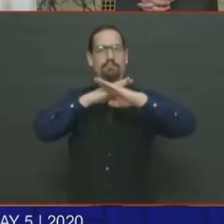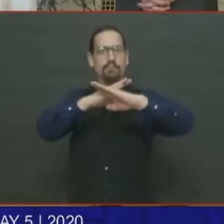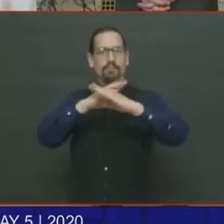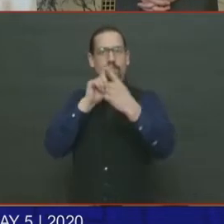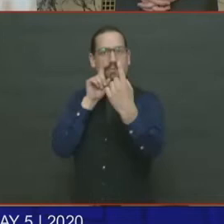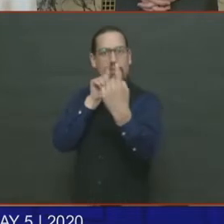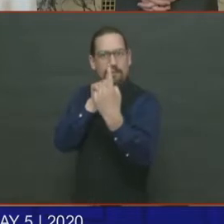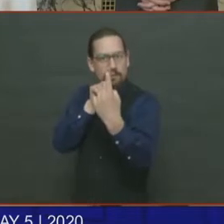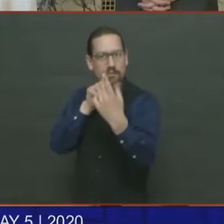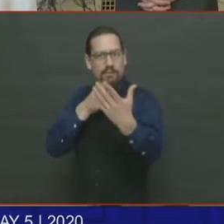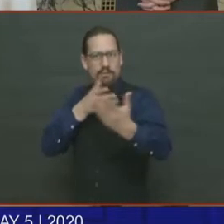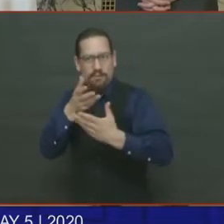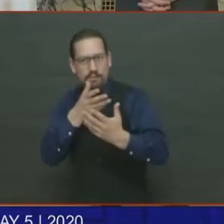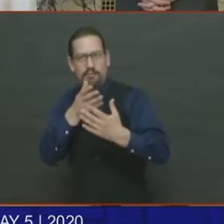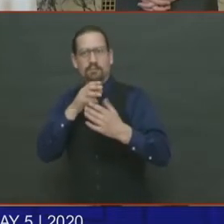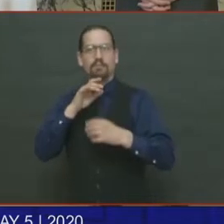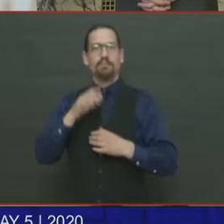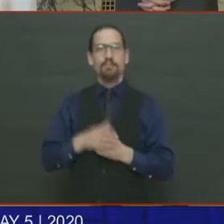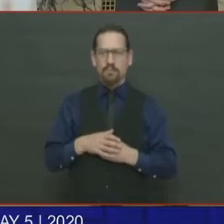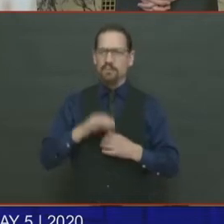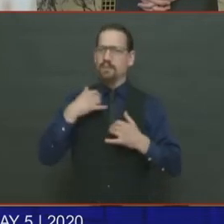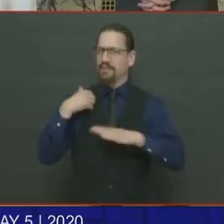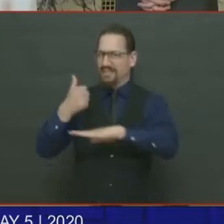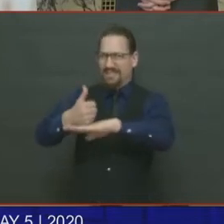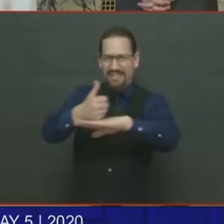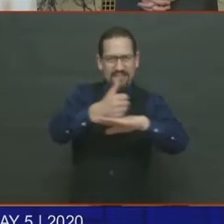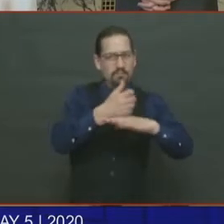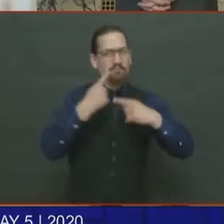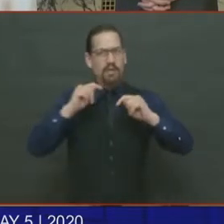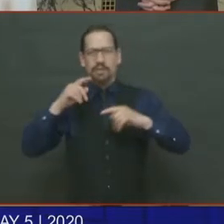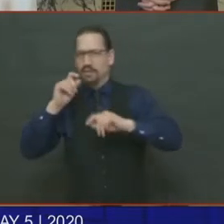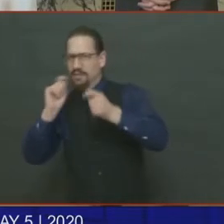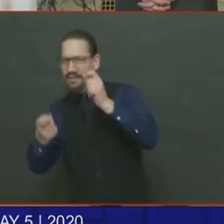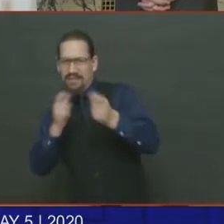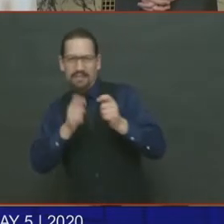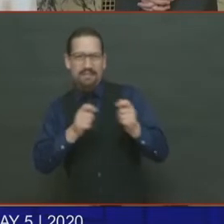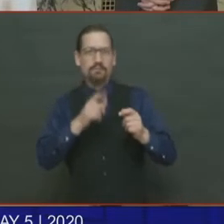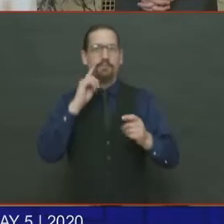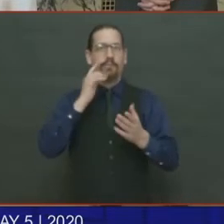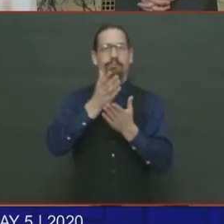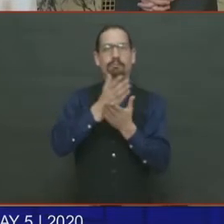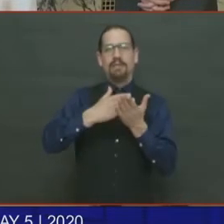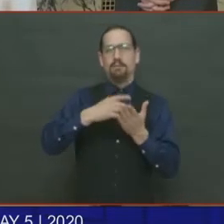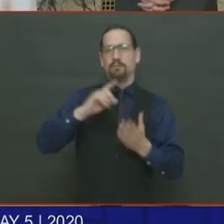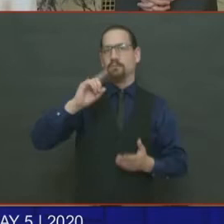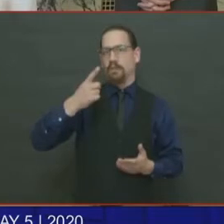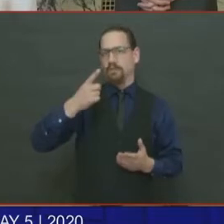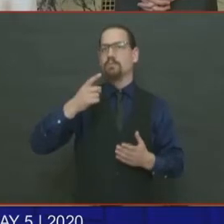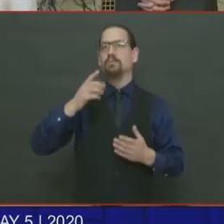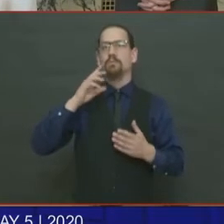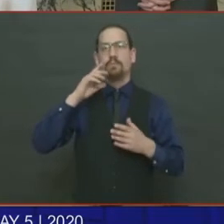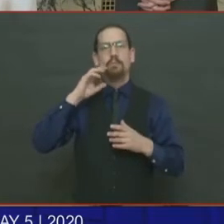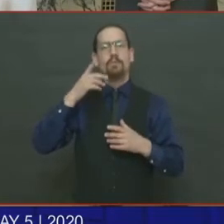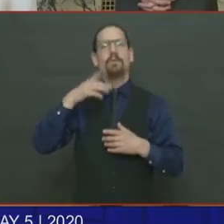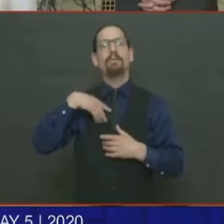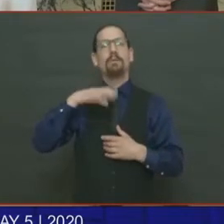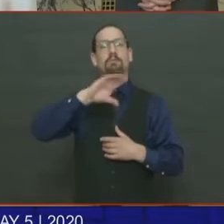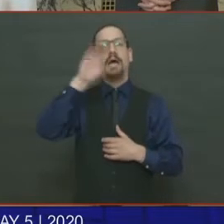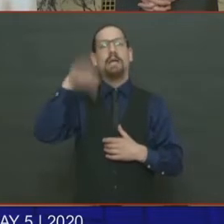reopen one satellite DMV office later in phase one.